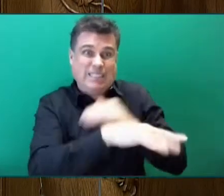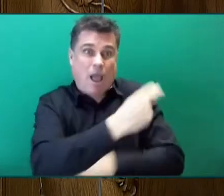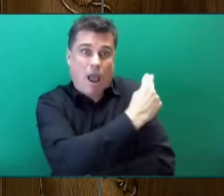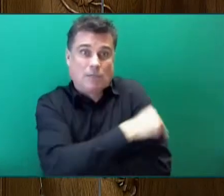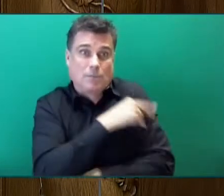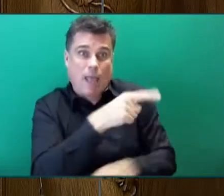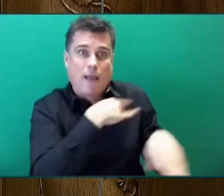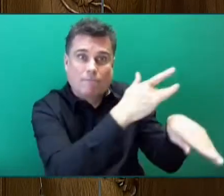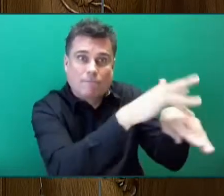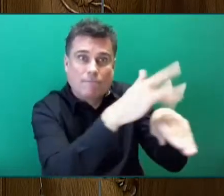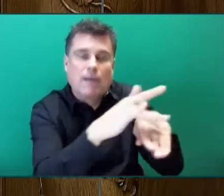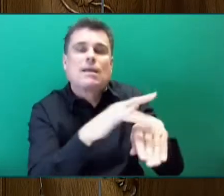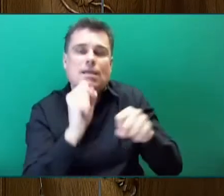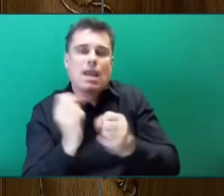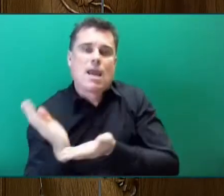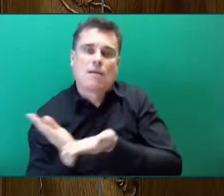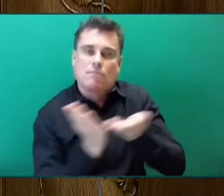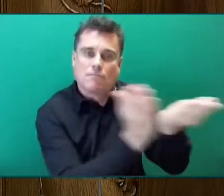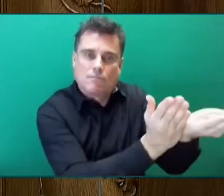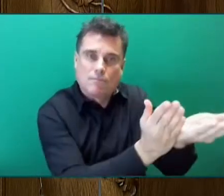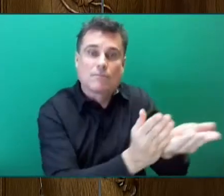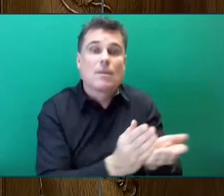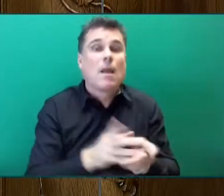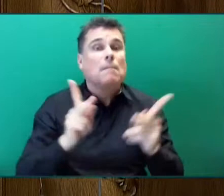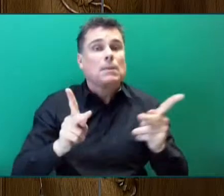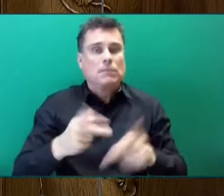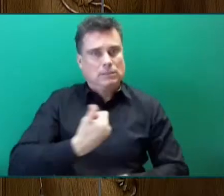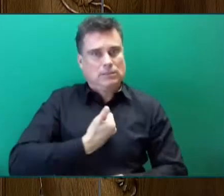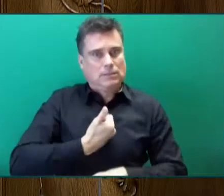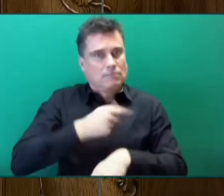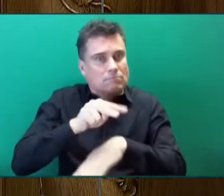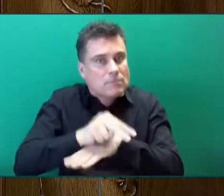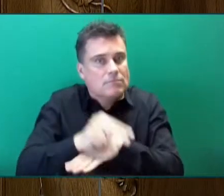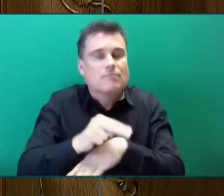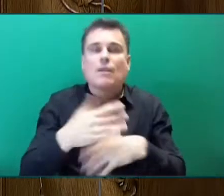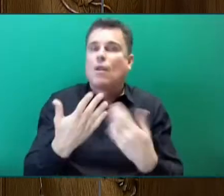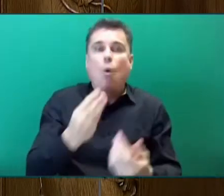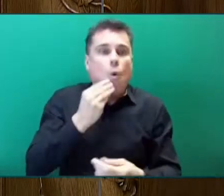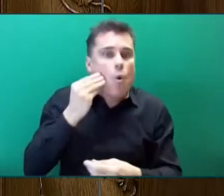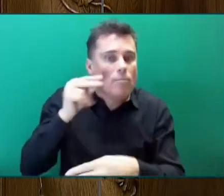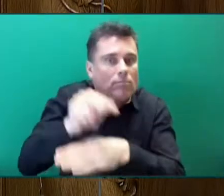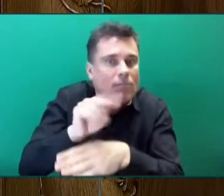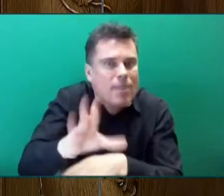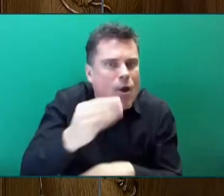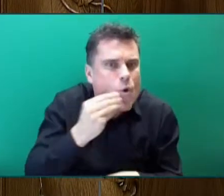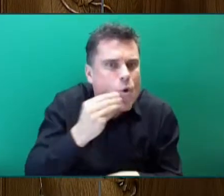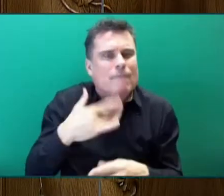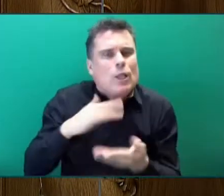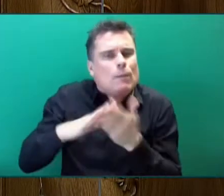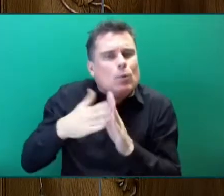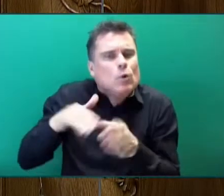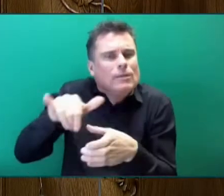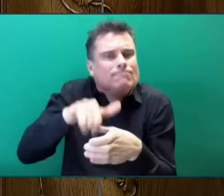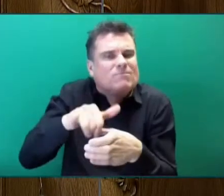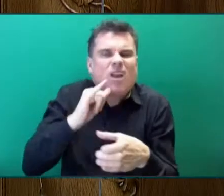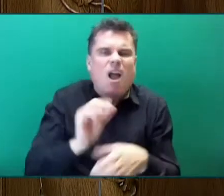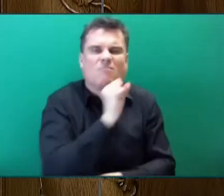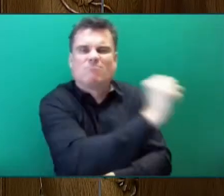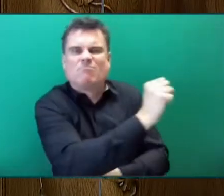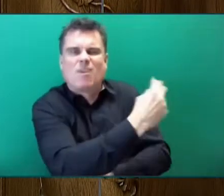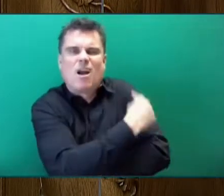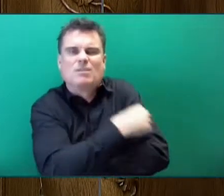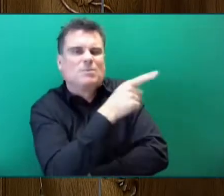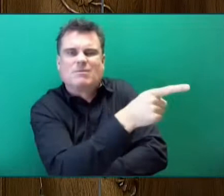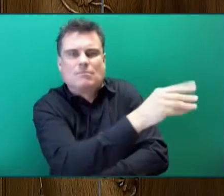local community or even at home; and more personalized care to make it simpler and less stressful for patients